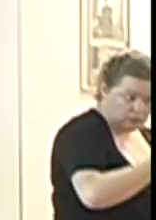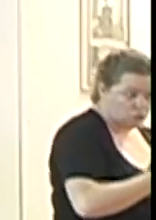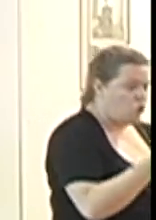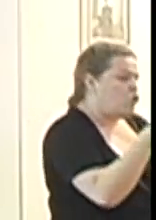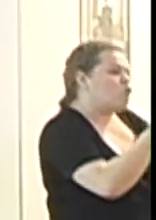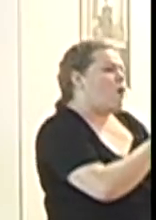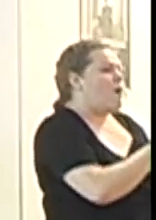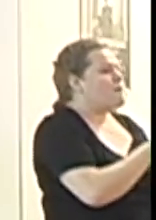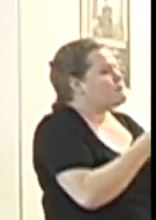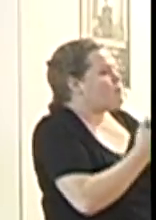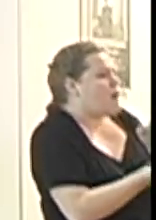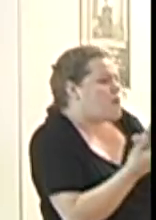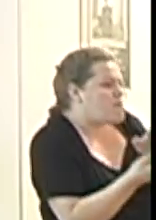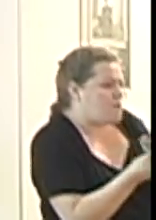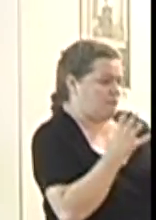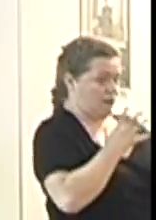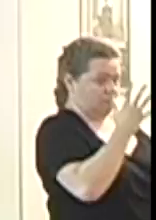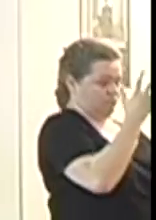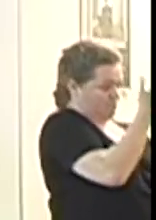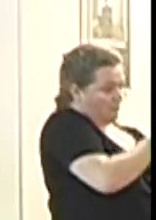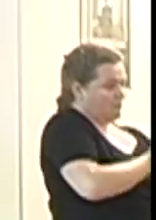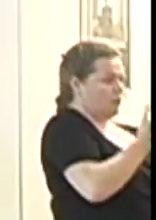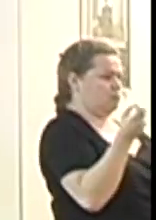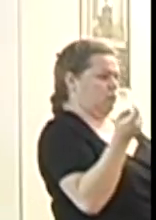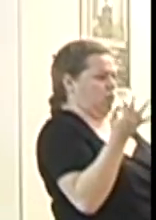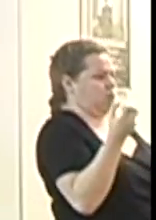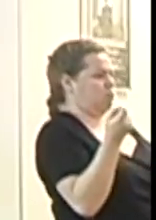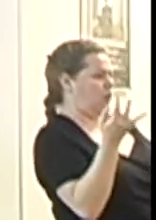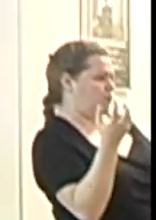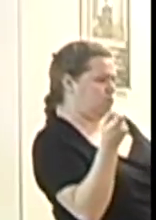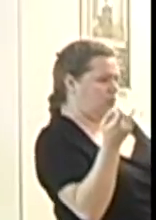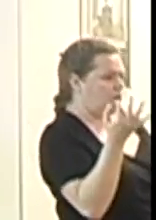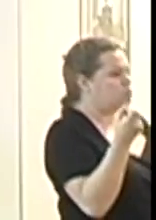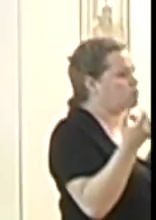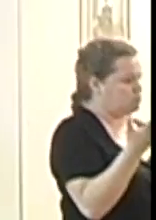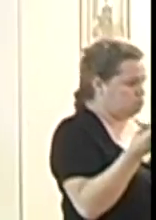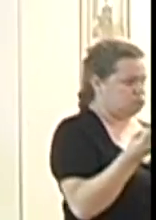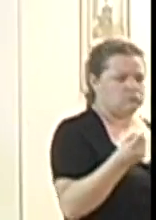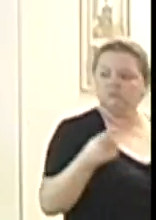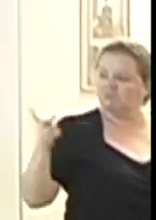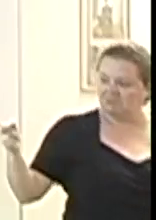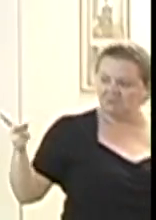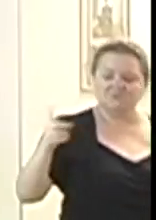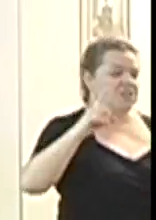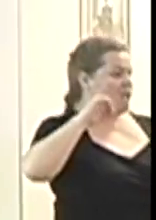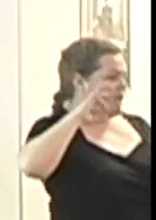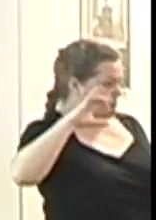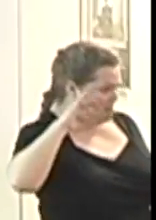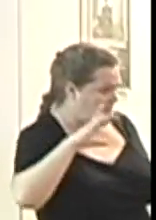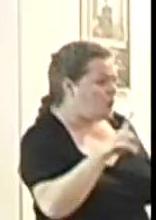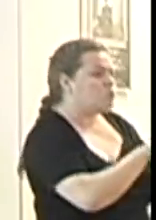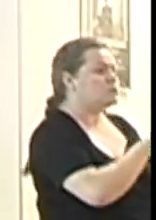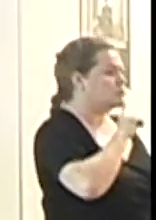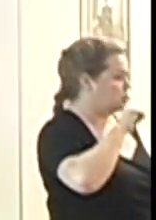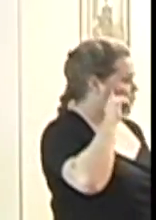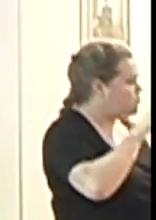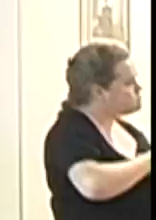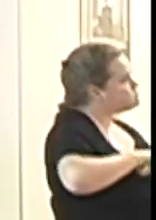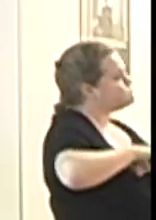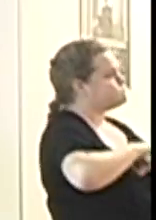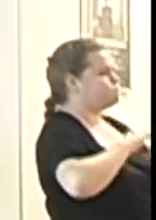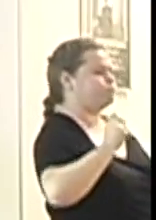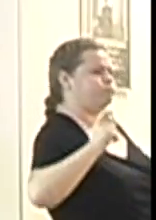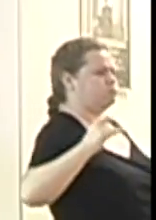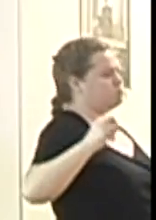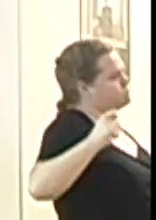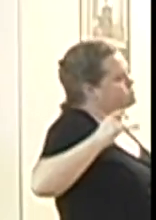we see that for deaf and hearing children alike, the preponderance of these meaningless, non-communicative gestures are